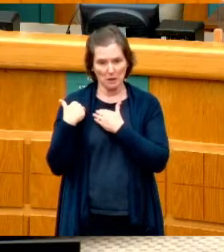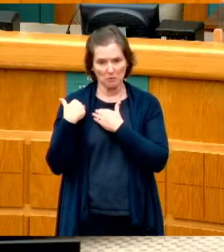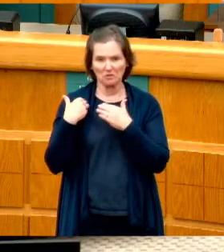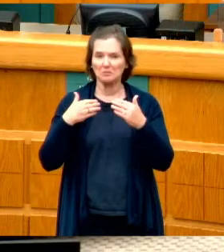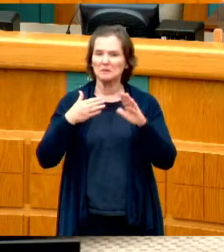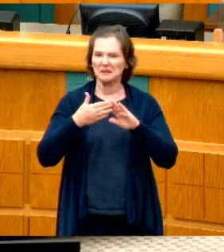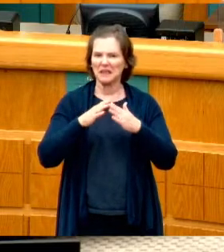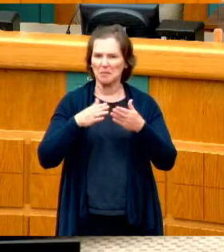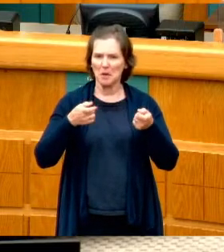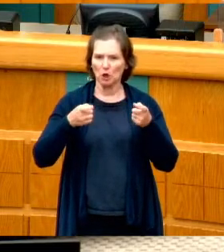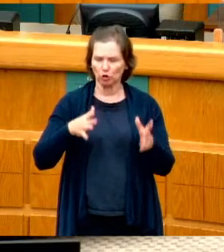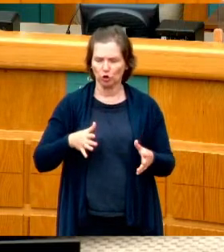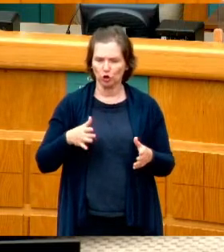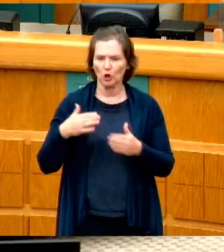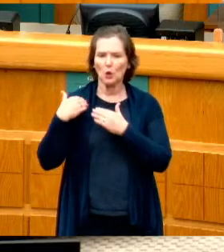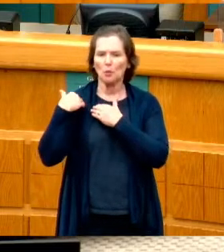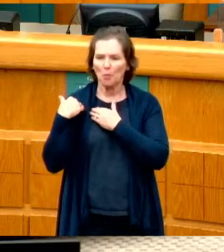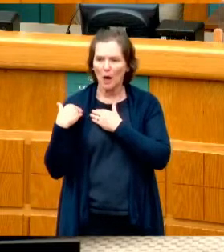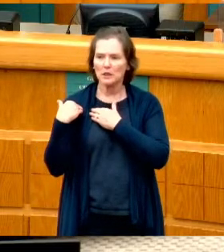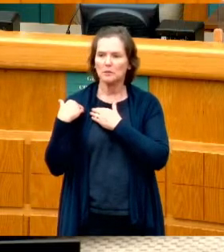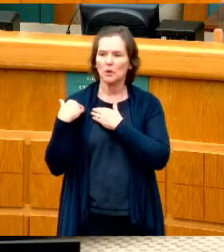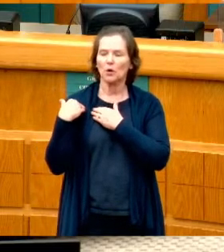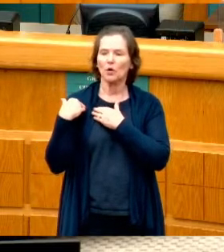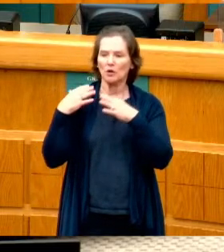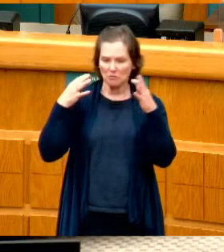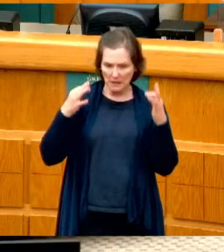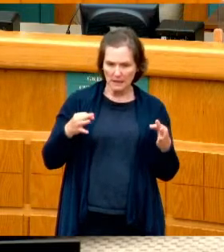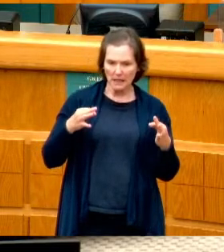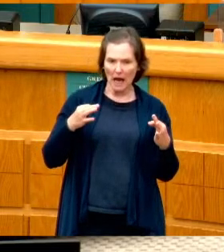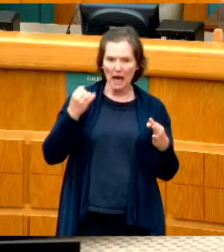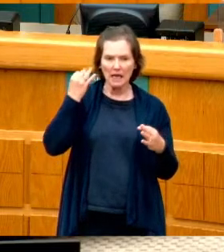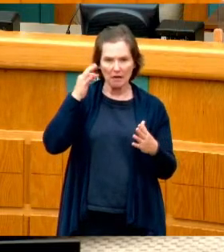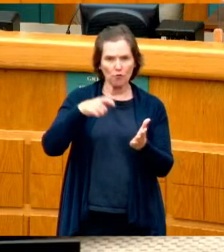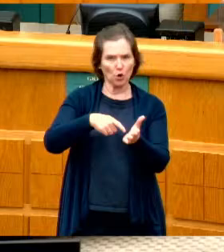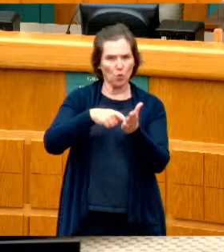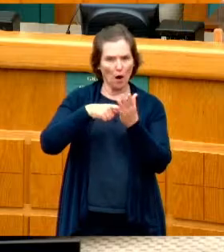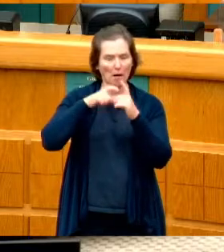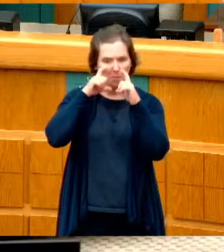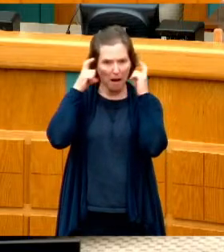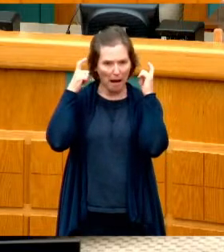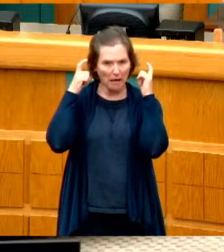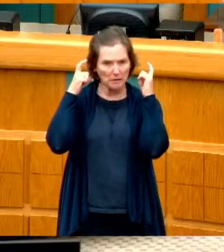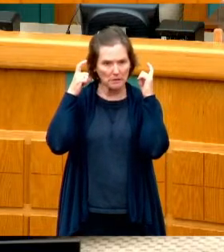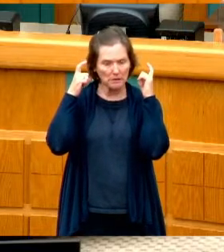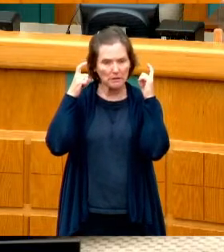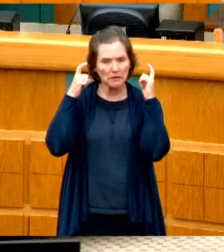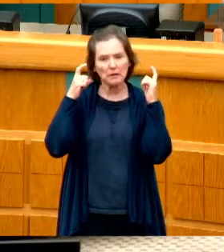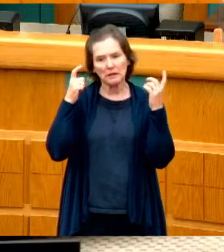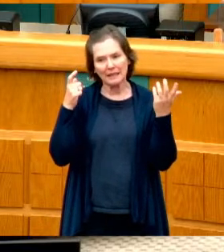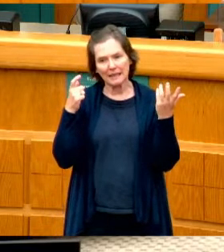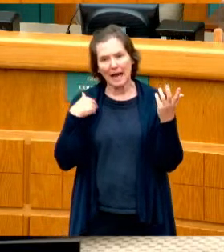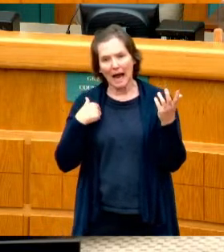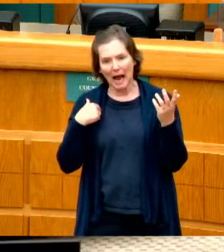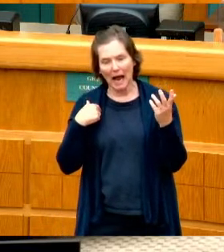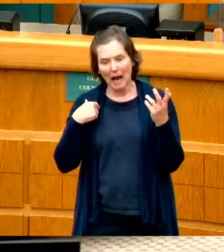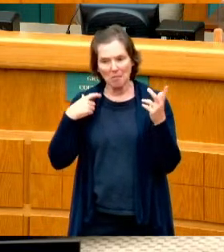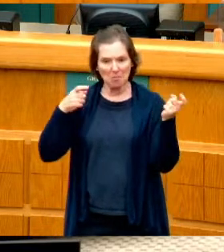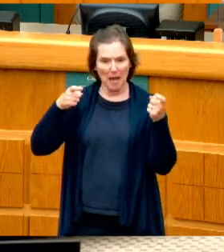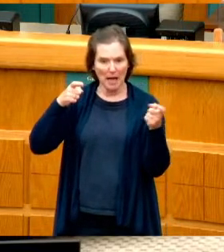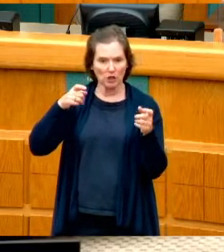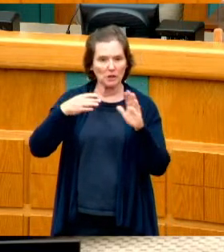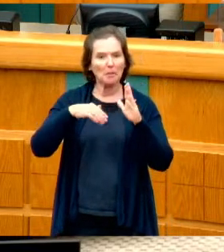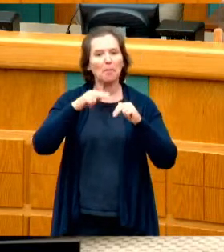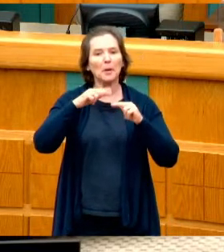to require masks or not in a city facility. As a city manager, I oversee the actual building of the